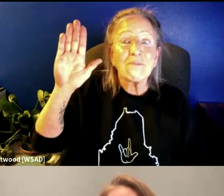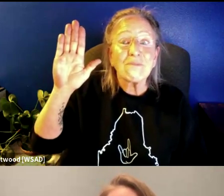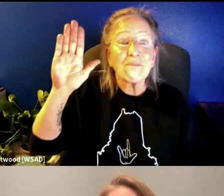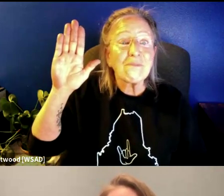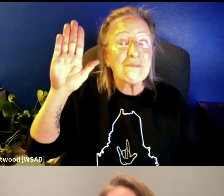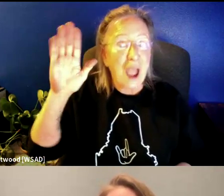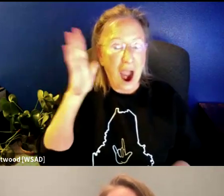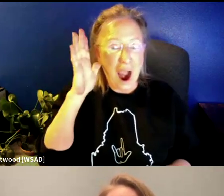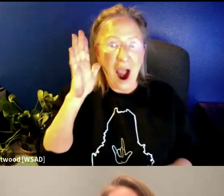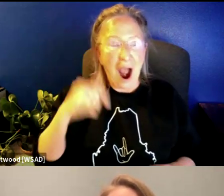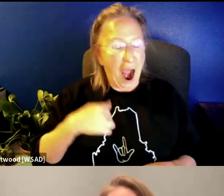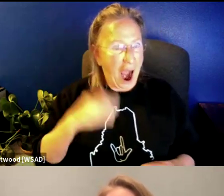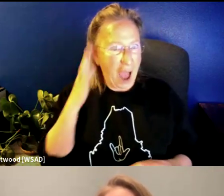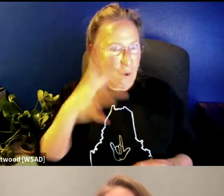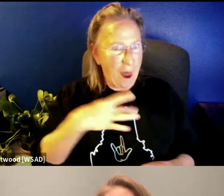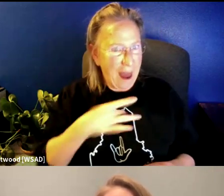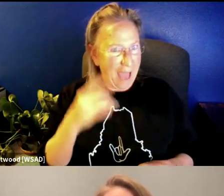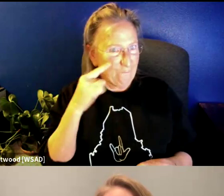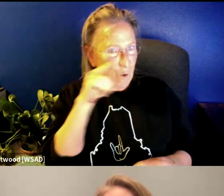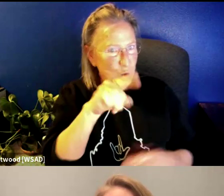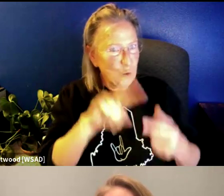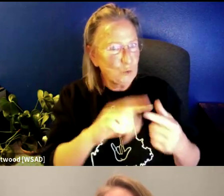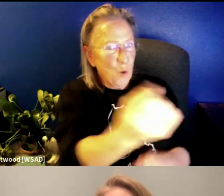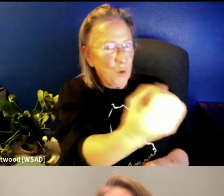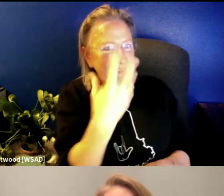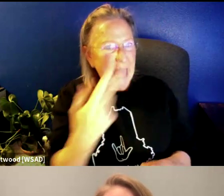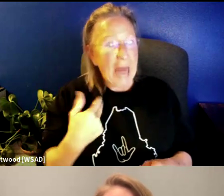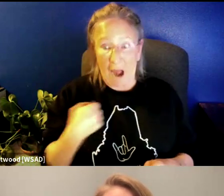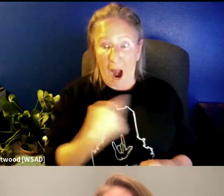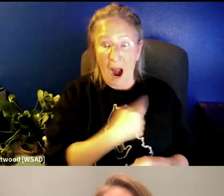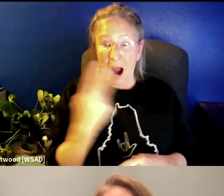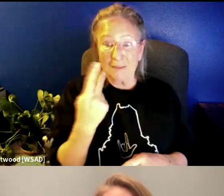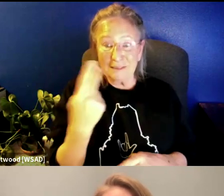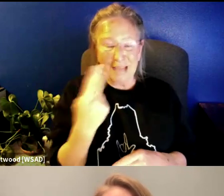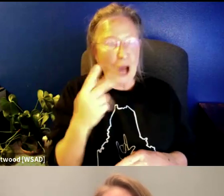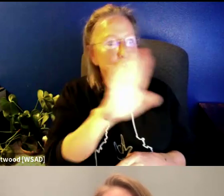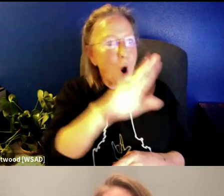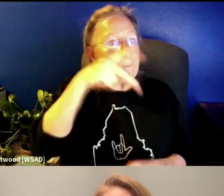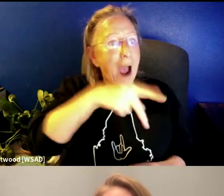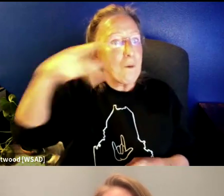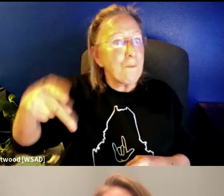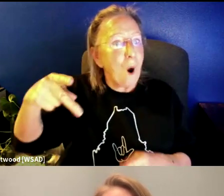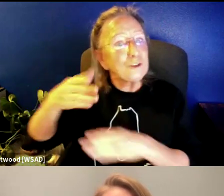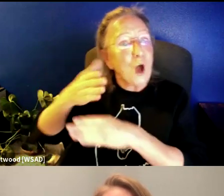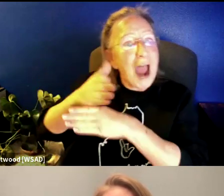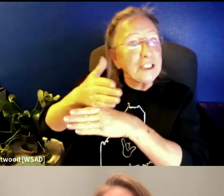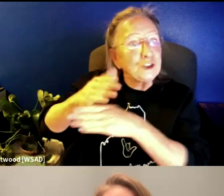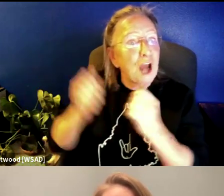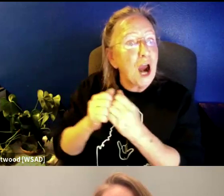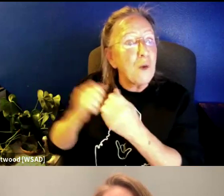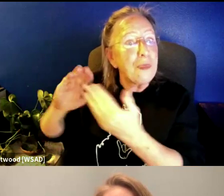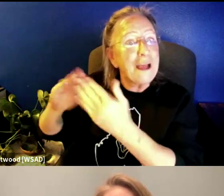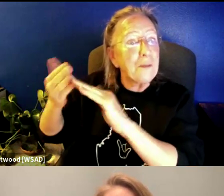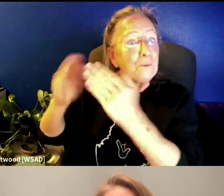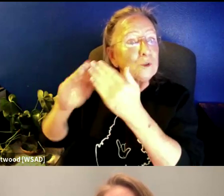This is Karen Atwood. Go ahead, Karen. Yeah, I would really like for you to send Karen and myself